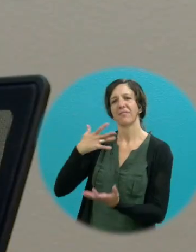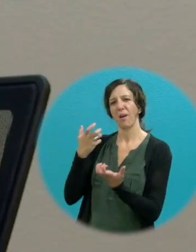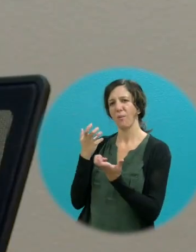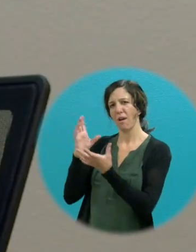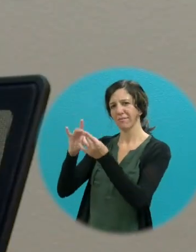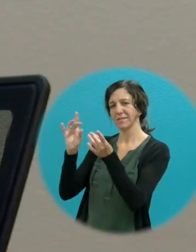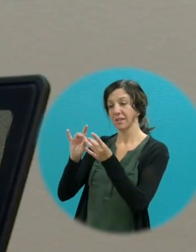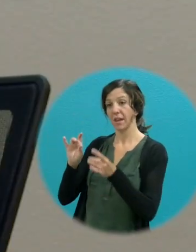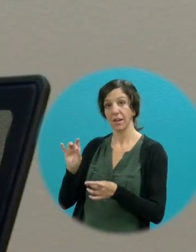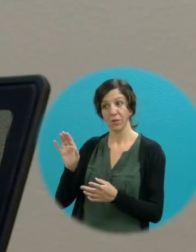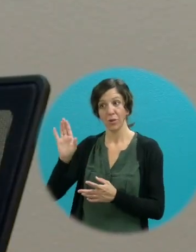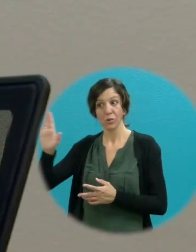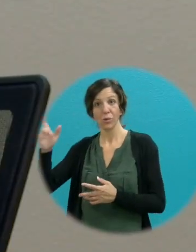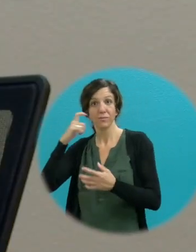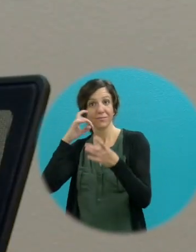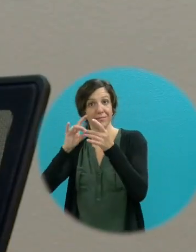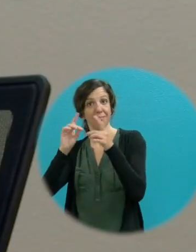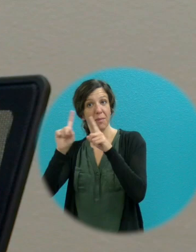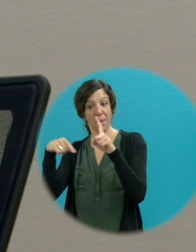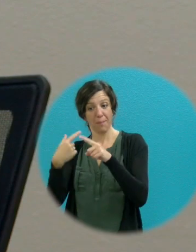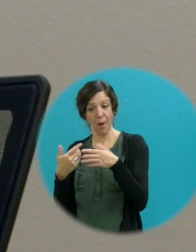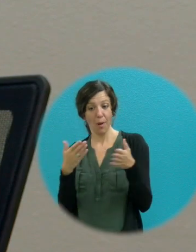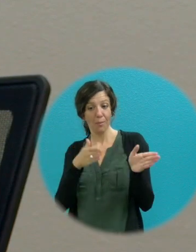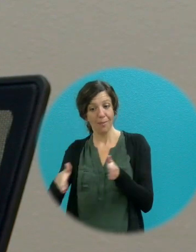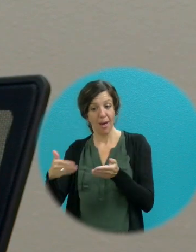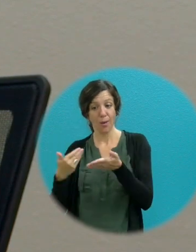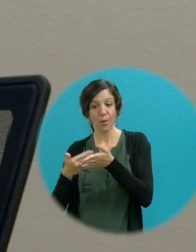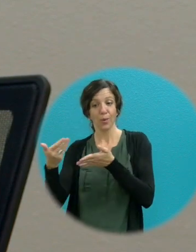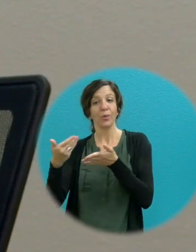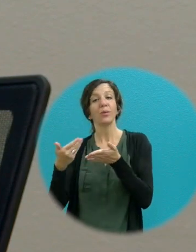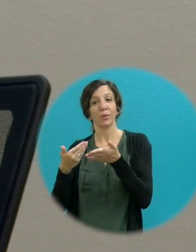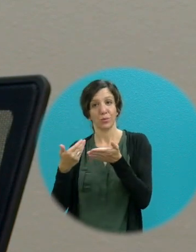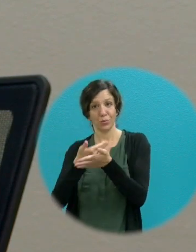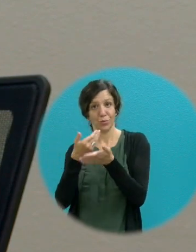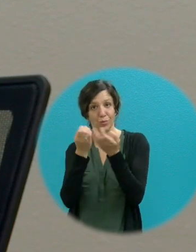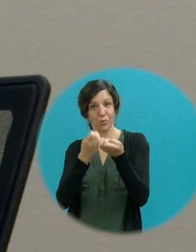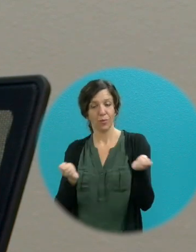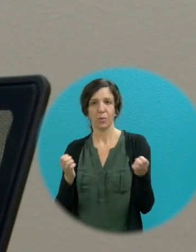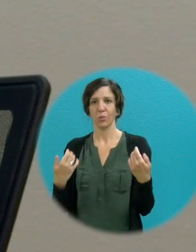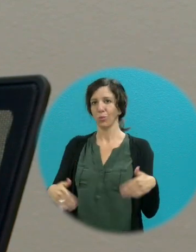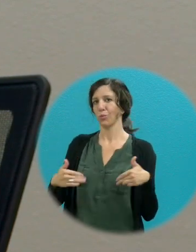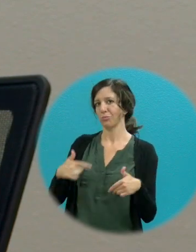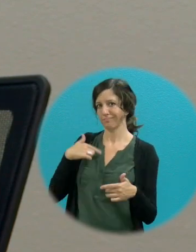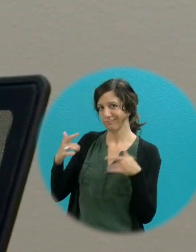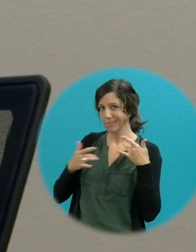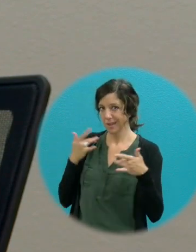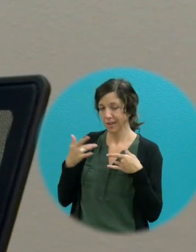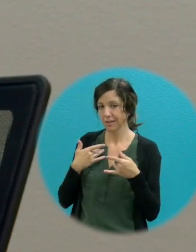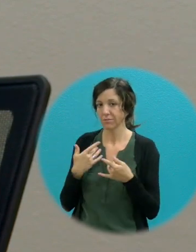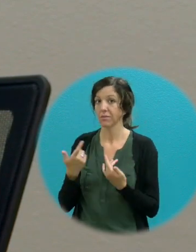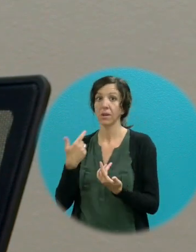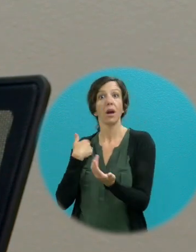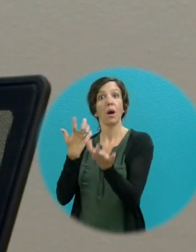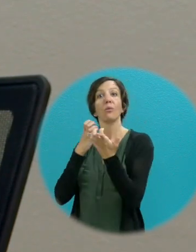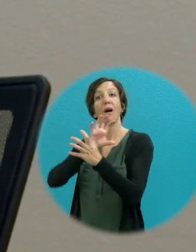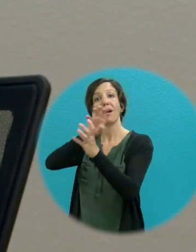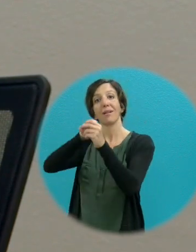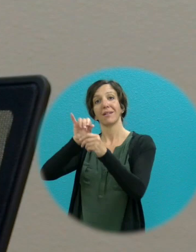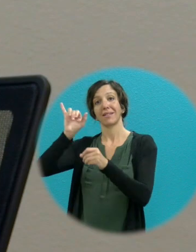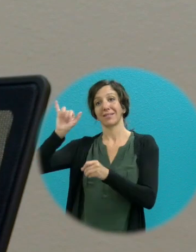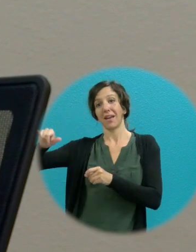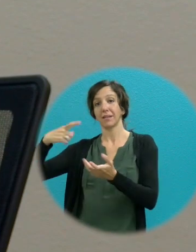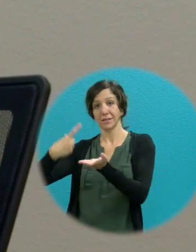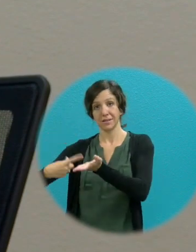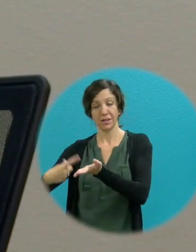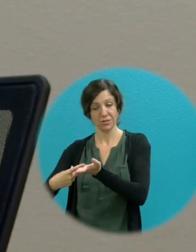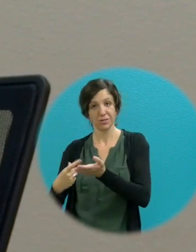I'd like to say that it's great that new equipment is coming down the pike. I'm really excited about that process, and I'd love to be part of that